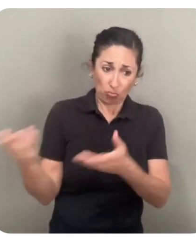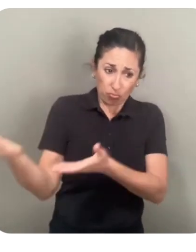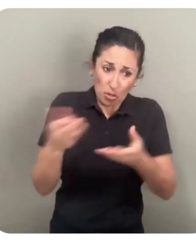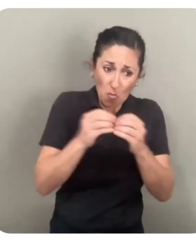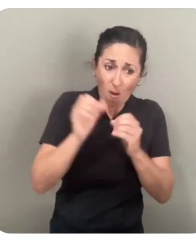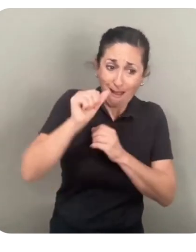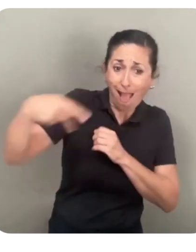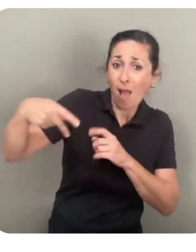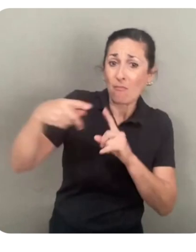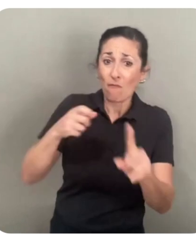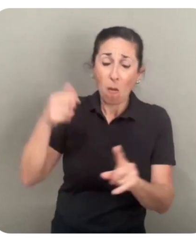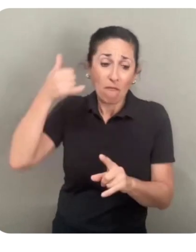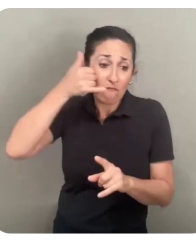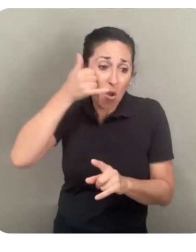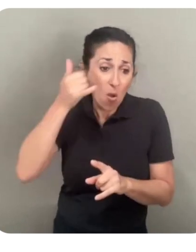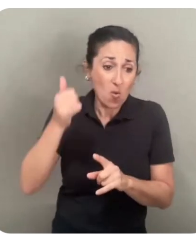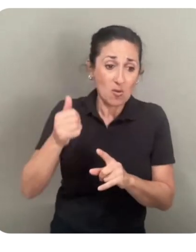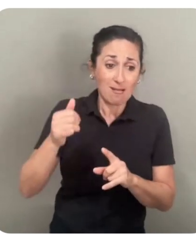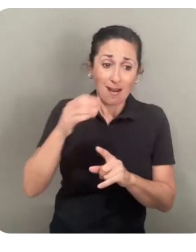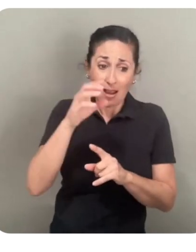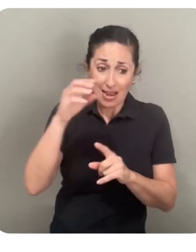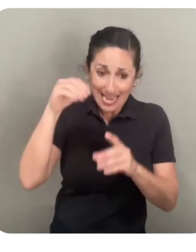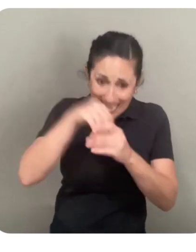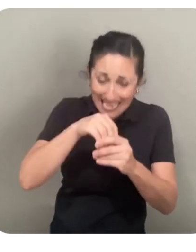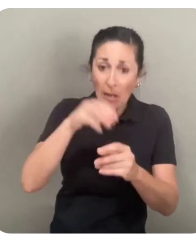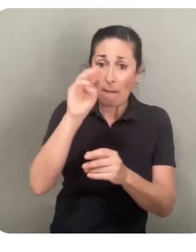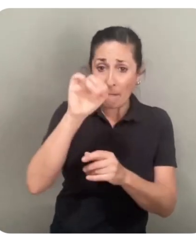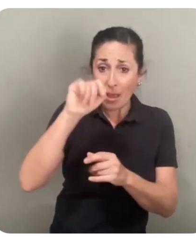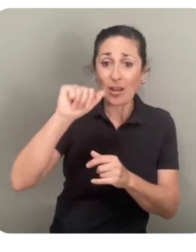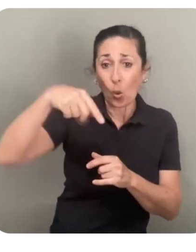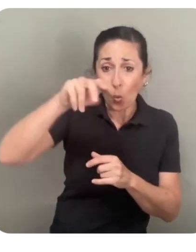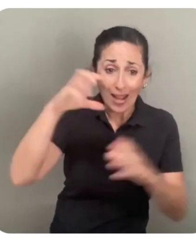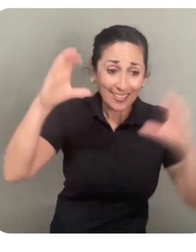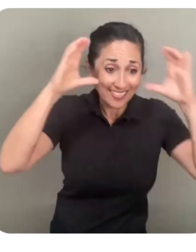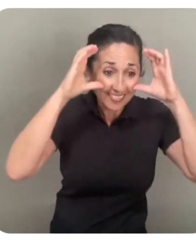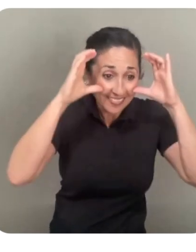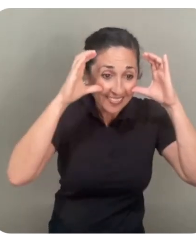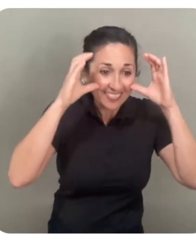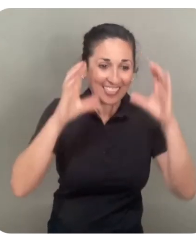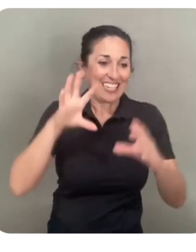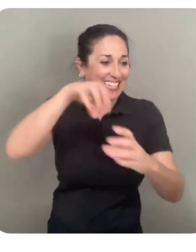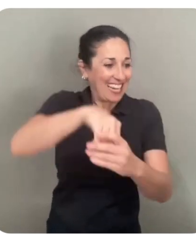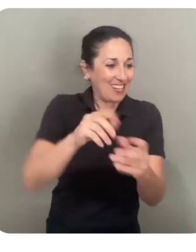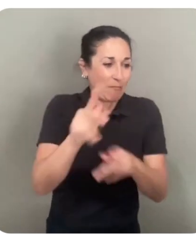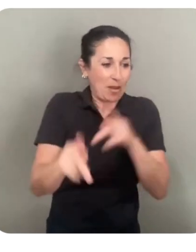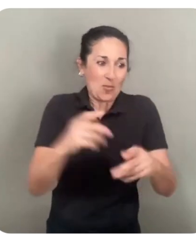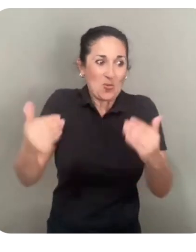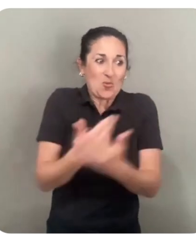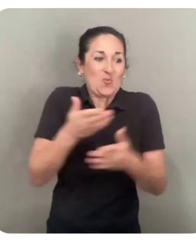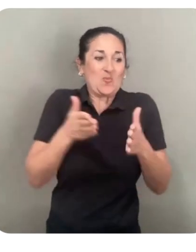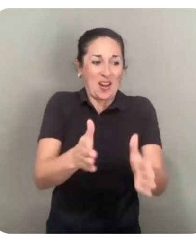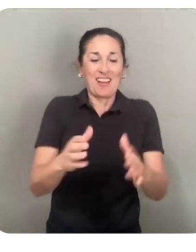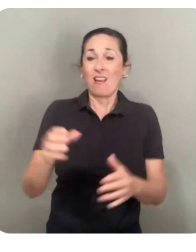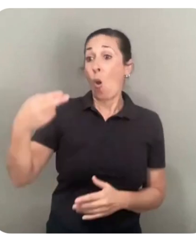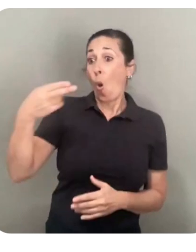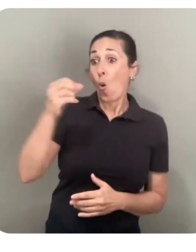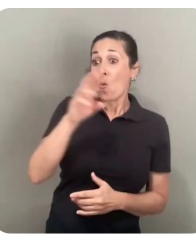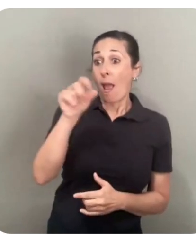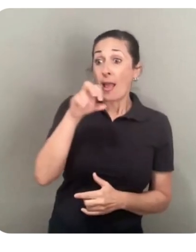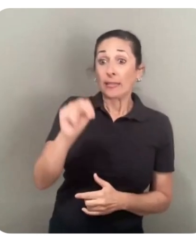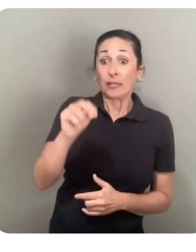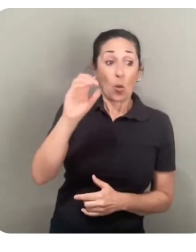with people in new ways. Since Horizon OS is branched from Android, it's incredibly easy to get